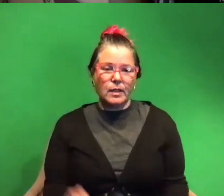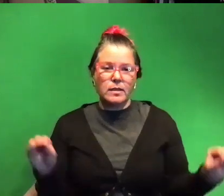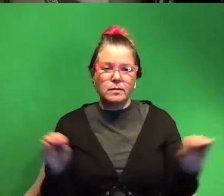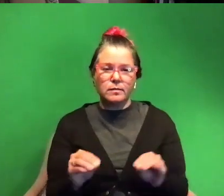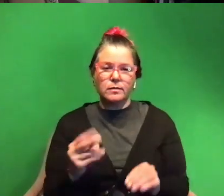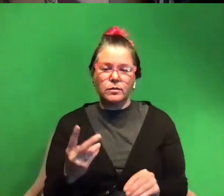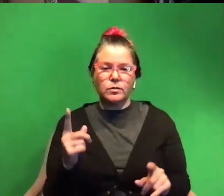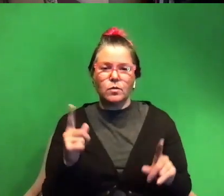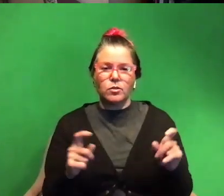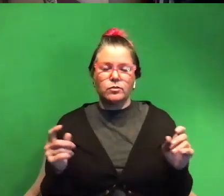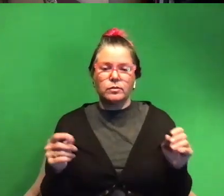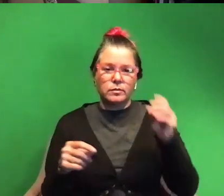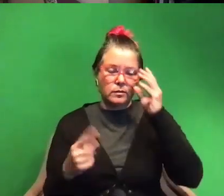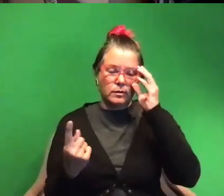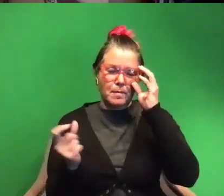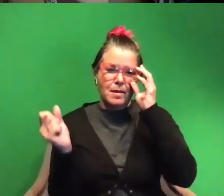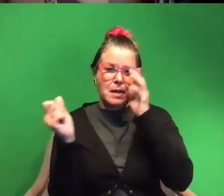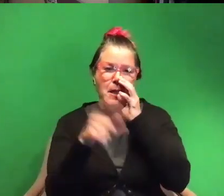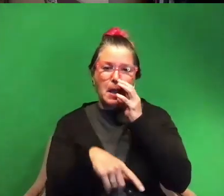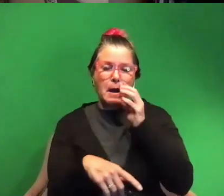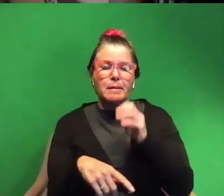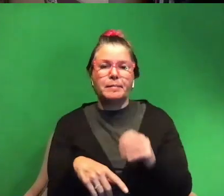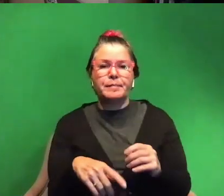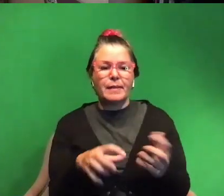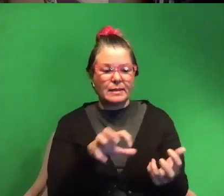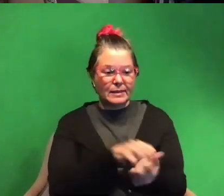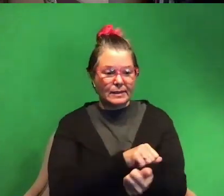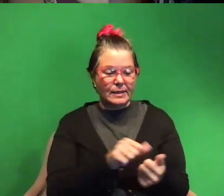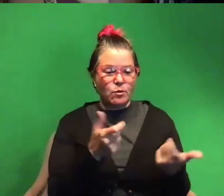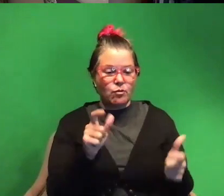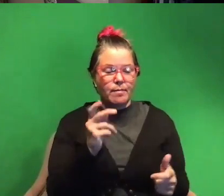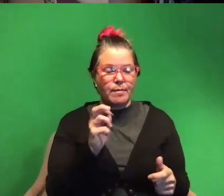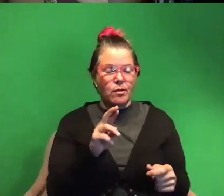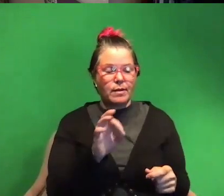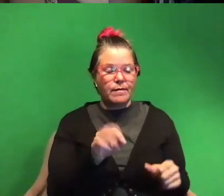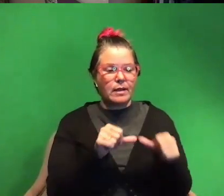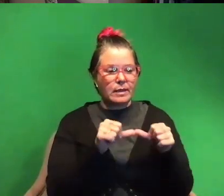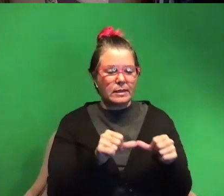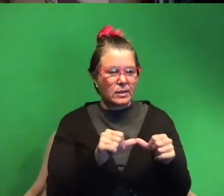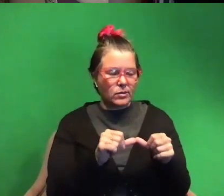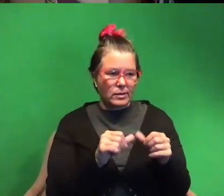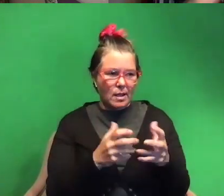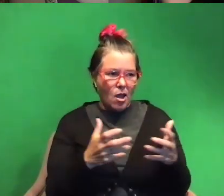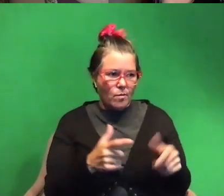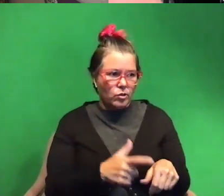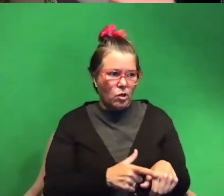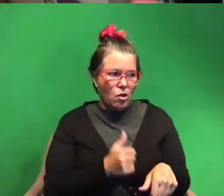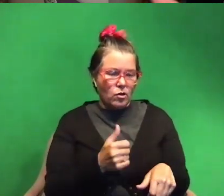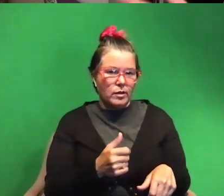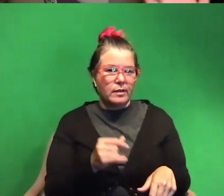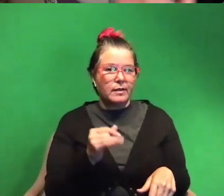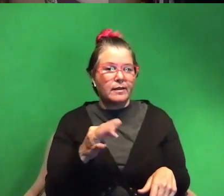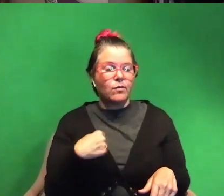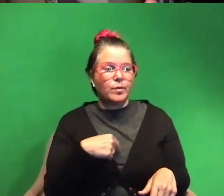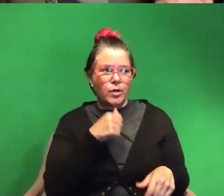So someone's basically asking, if the damage to the Great Barrier Reef continues, how much longer, like if we don't